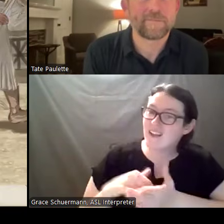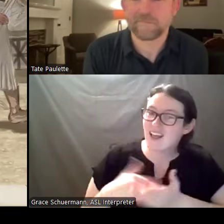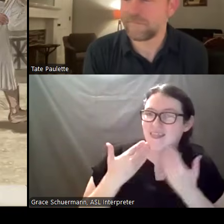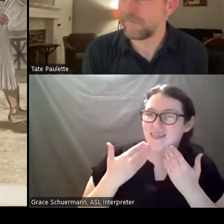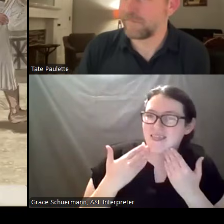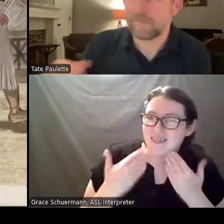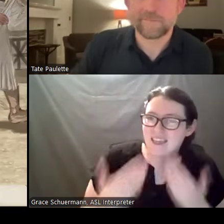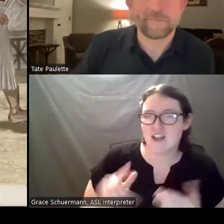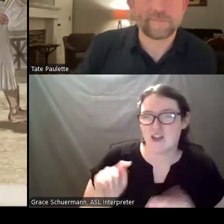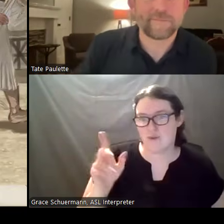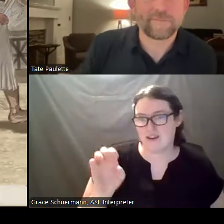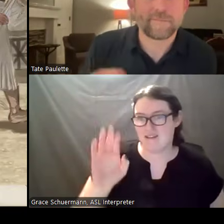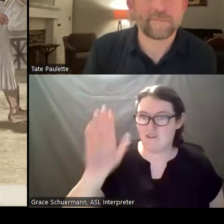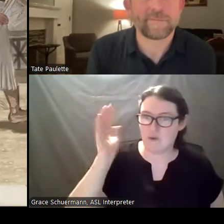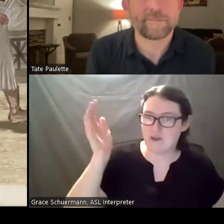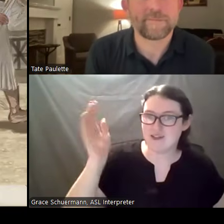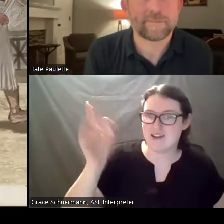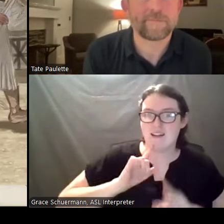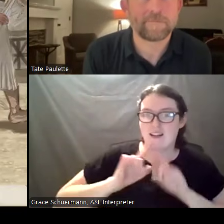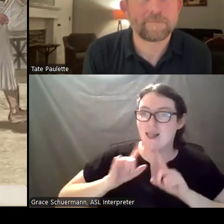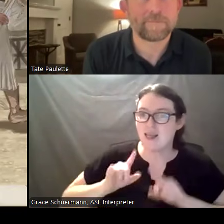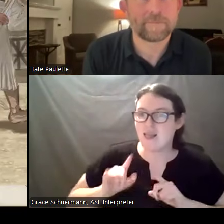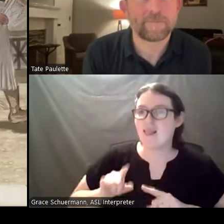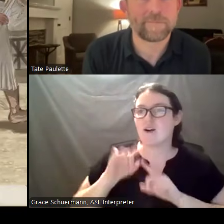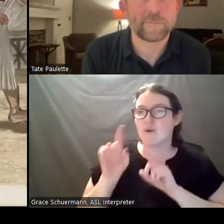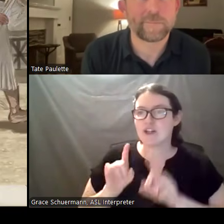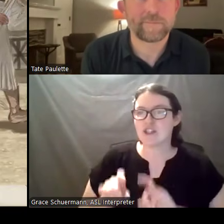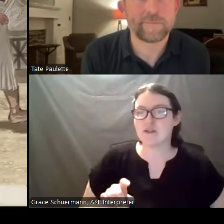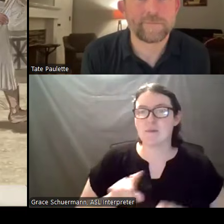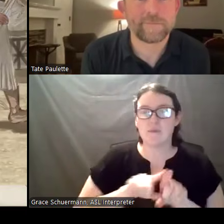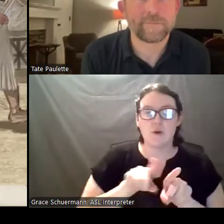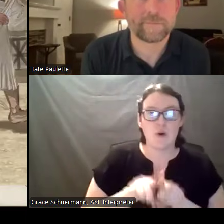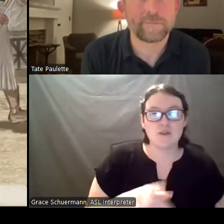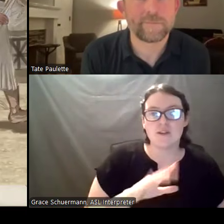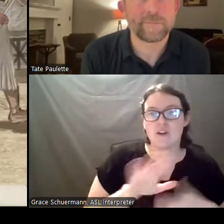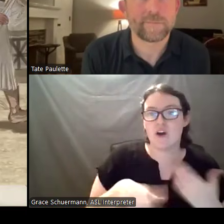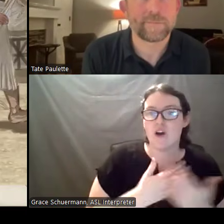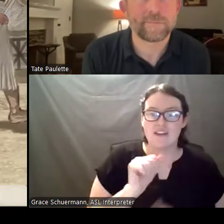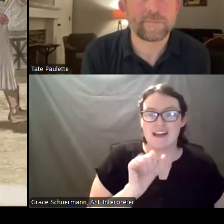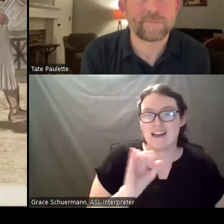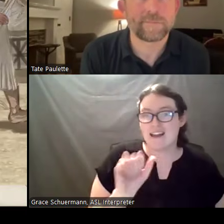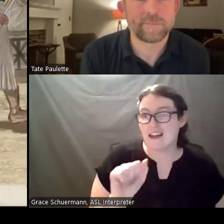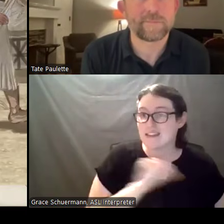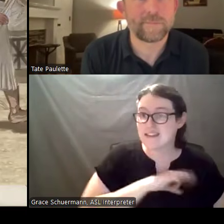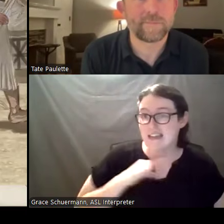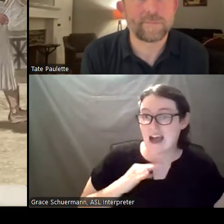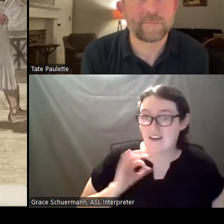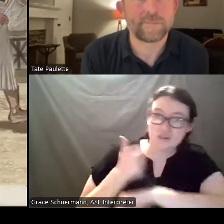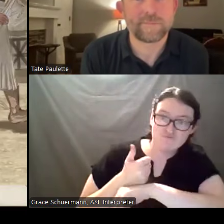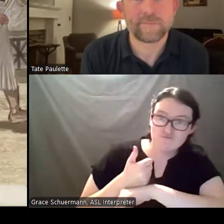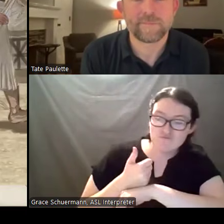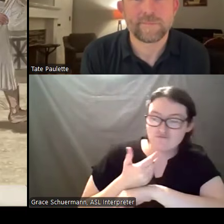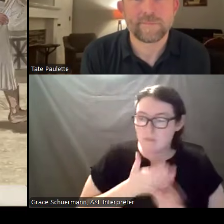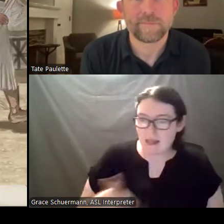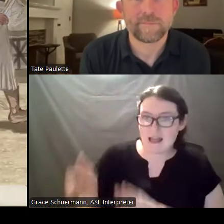you, Tate, for your talk and answering all these questions, but also thank all the AIA staff for helping put this together,